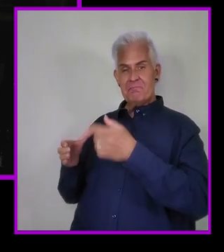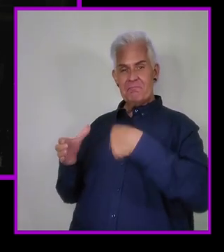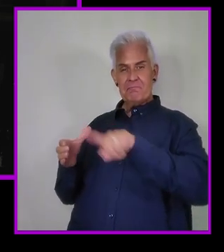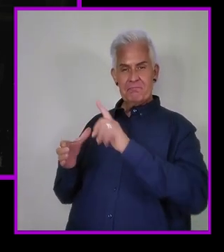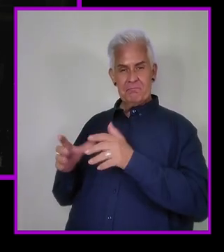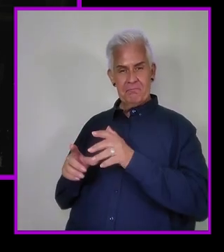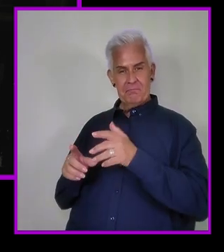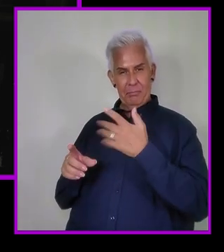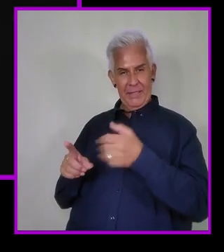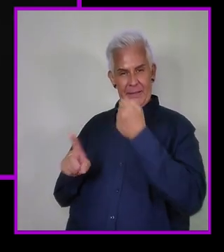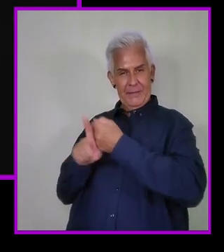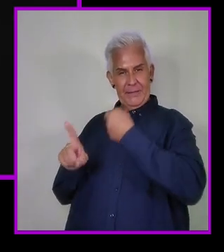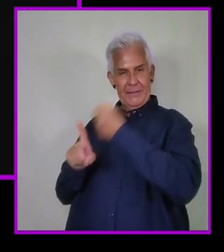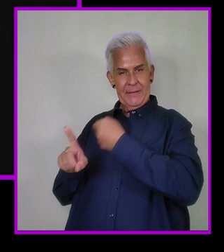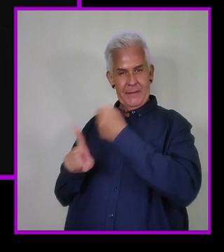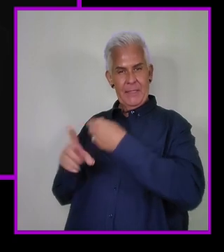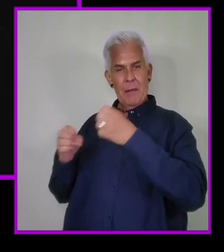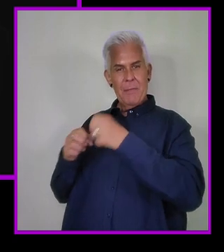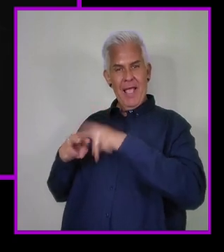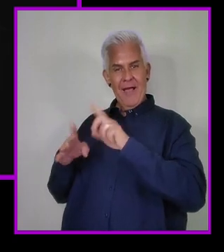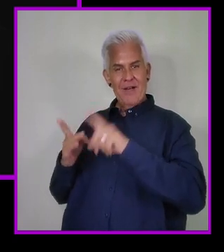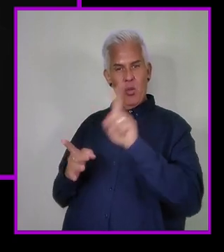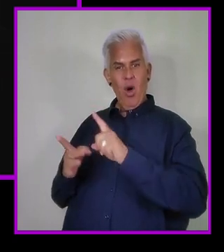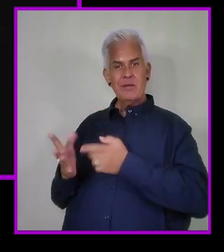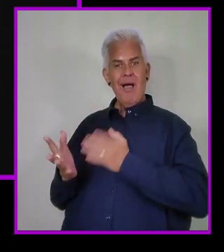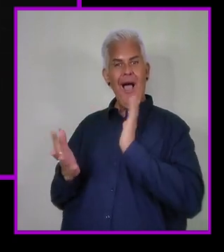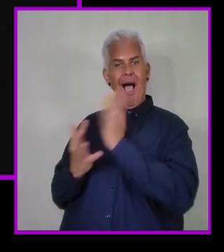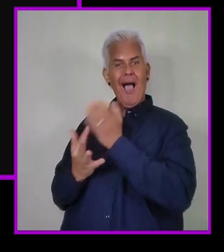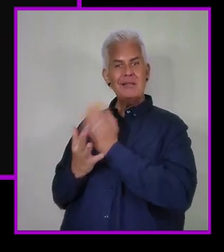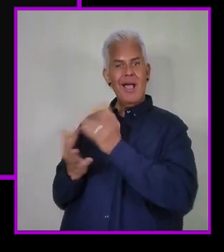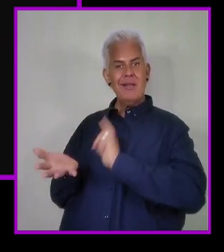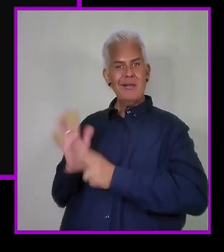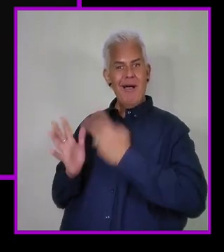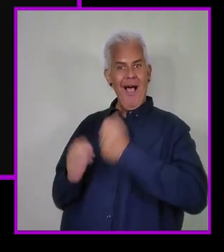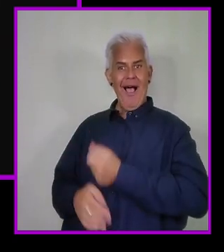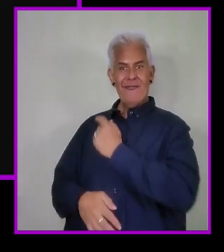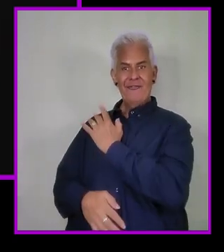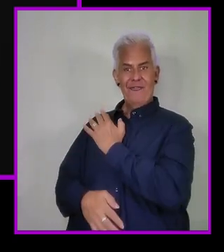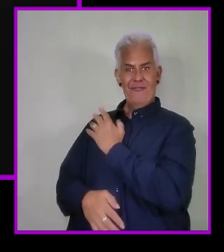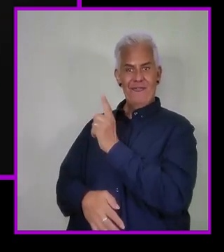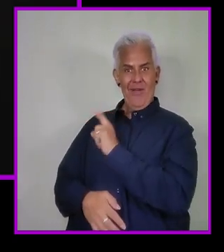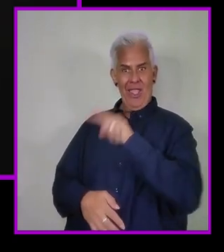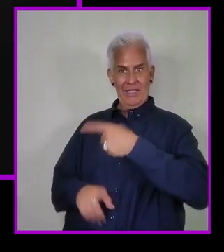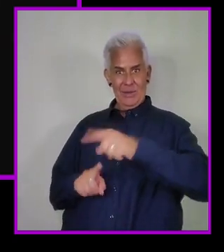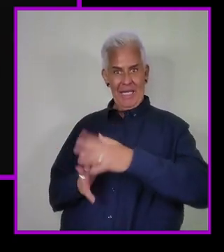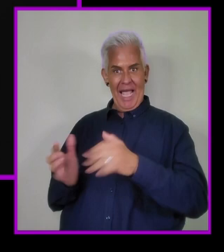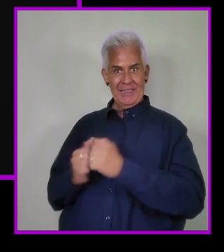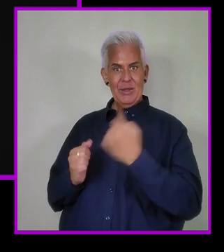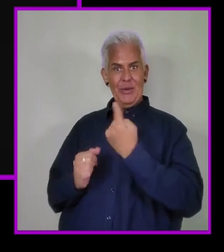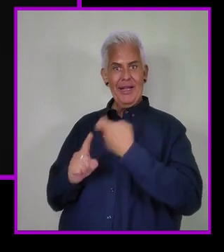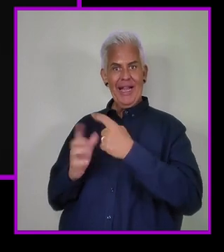for BFI to do is access coordinators. So we've got an access coordinator for this weekend,